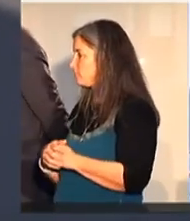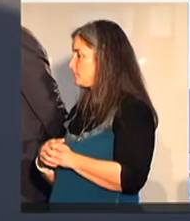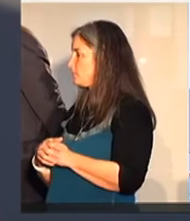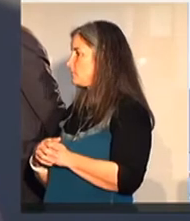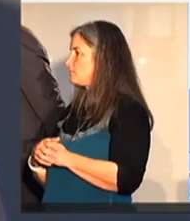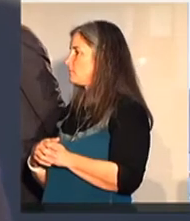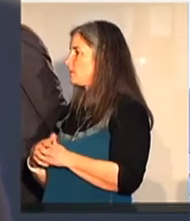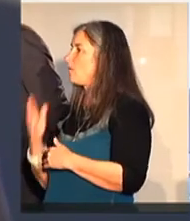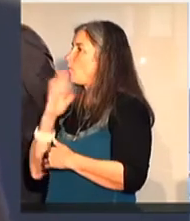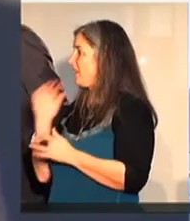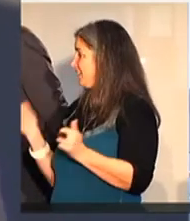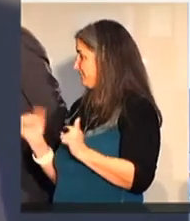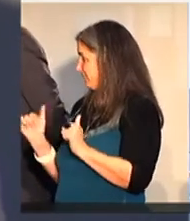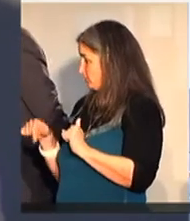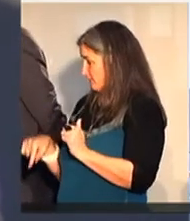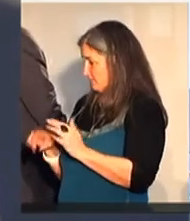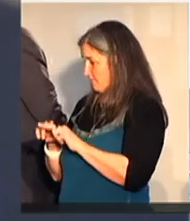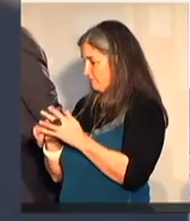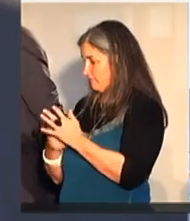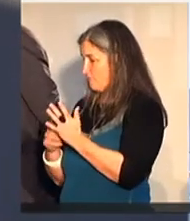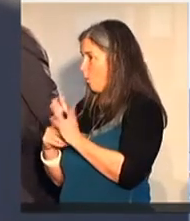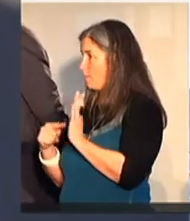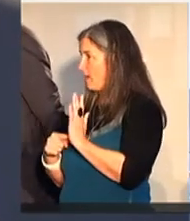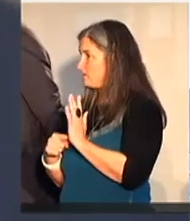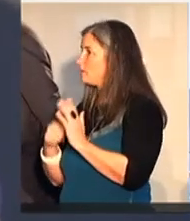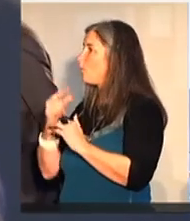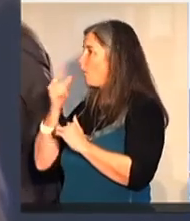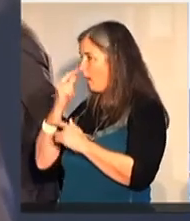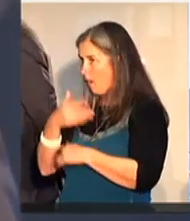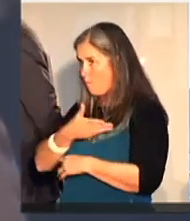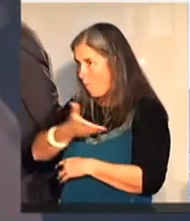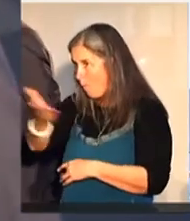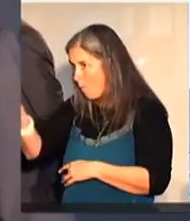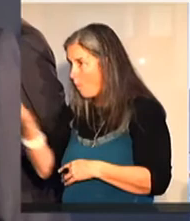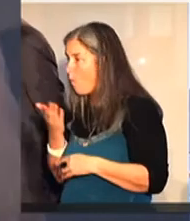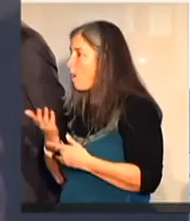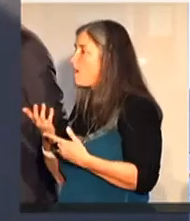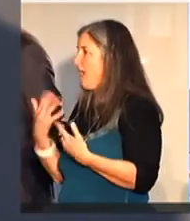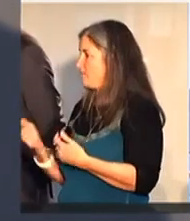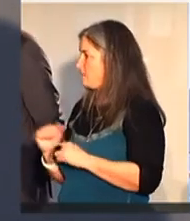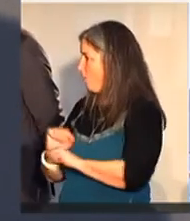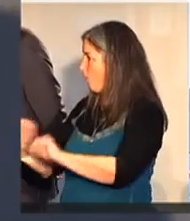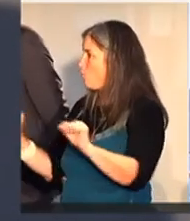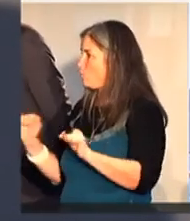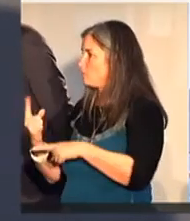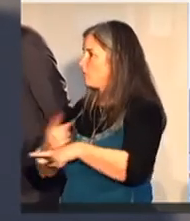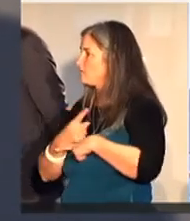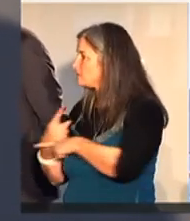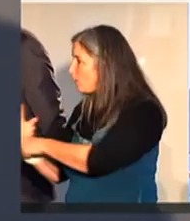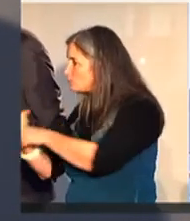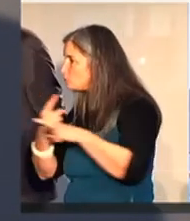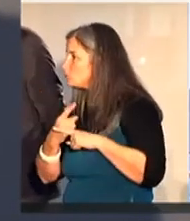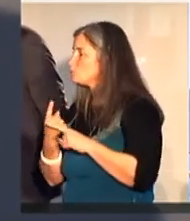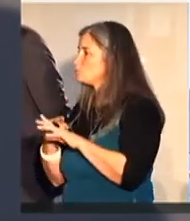we finish this particular format, we can all join in our own conversations to follow up some of